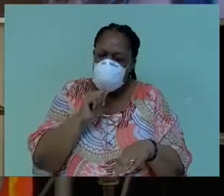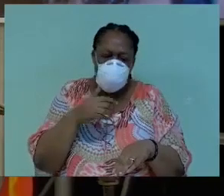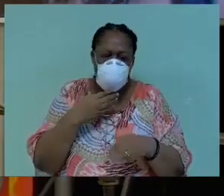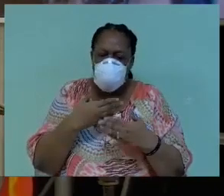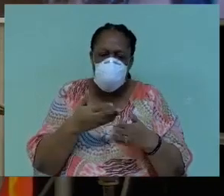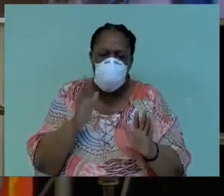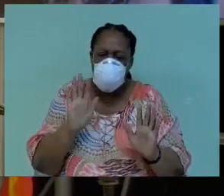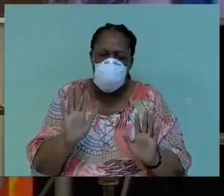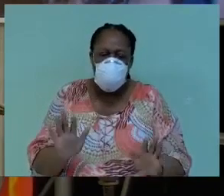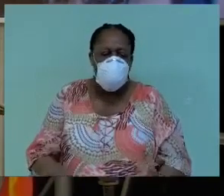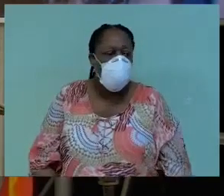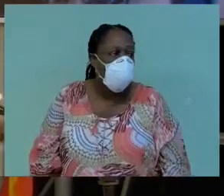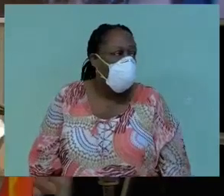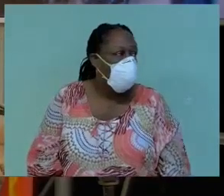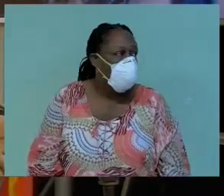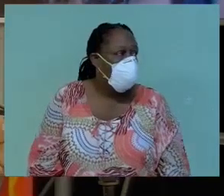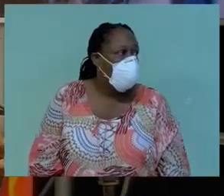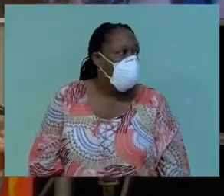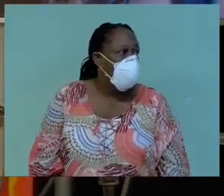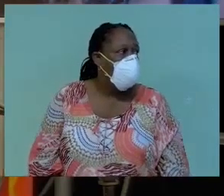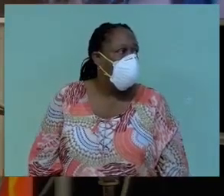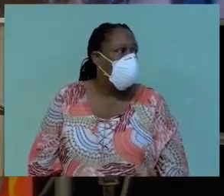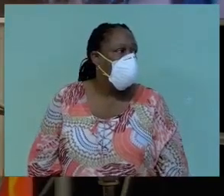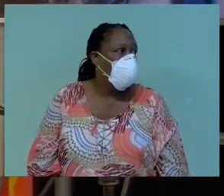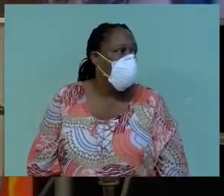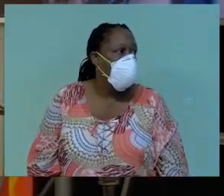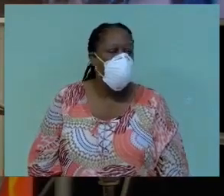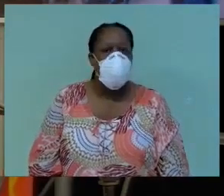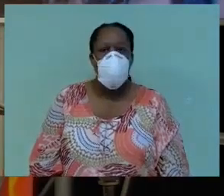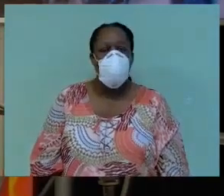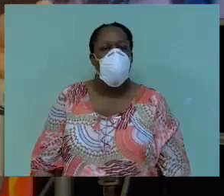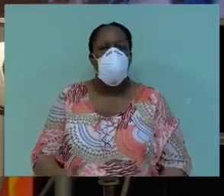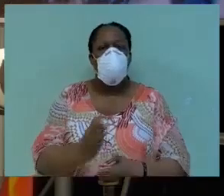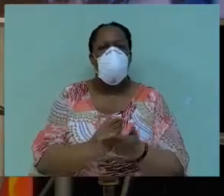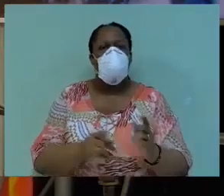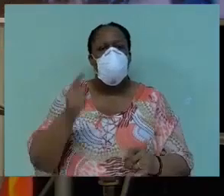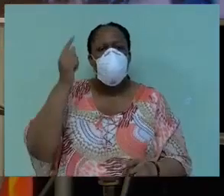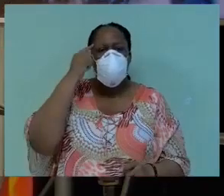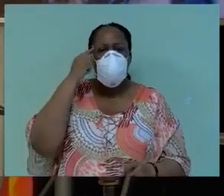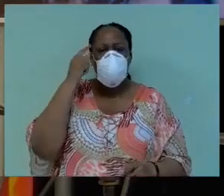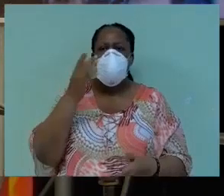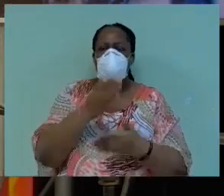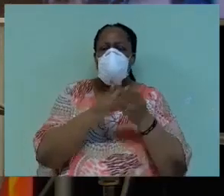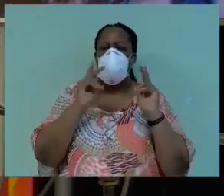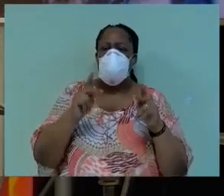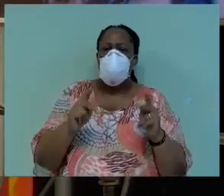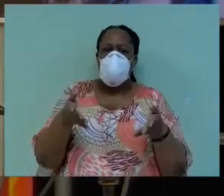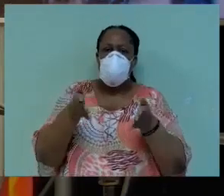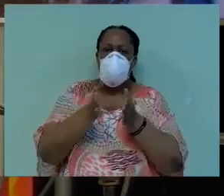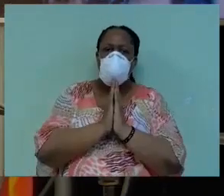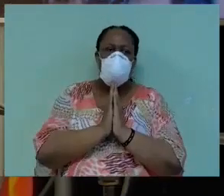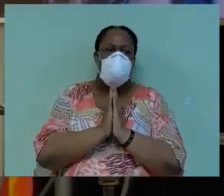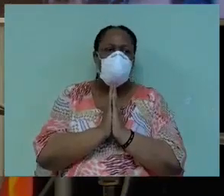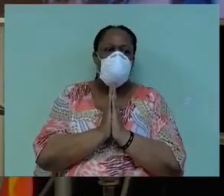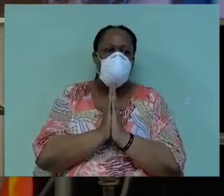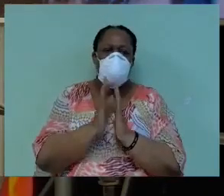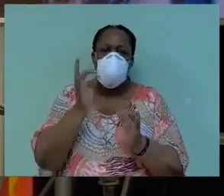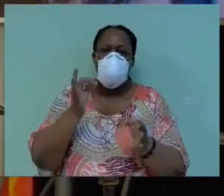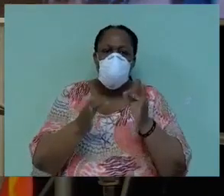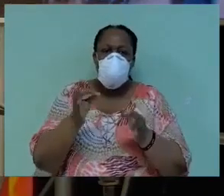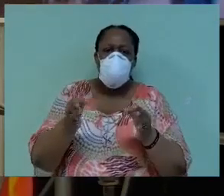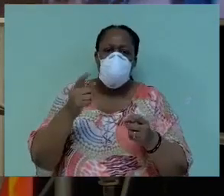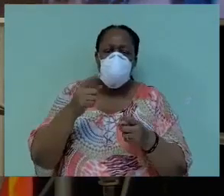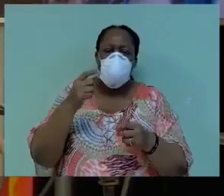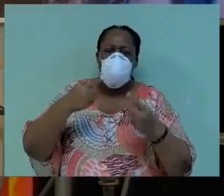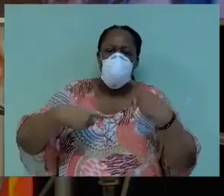beach is open? Do I have to swim in a mask? And we have to use common sense. If you're going into the seawater, we don't expect you to have the mask on.